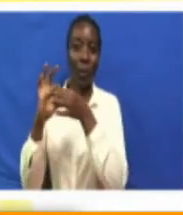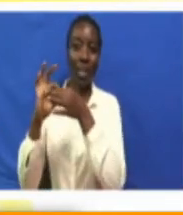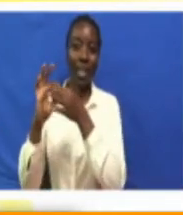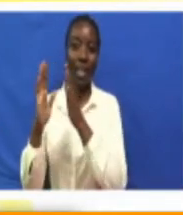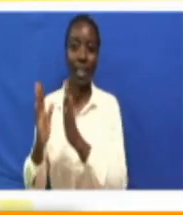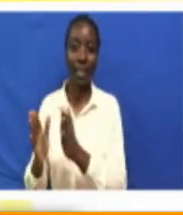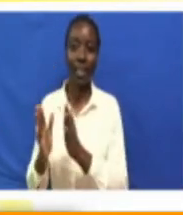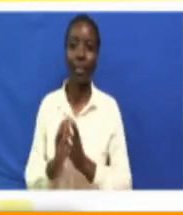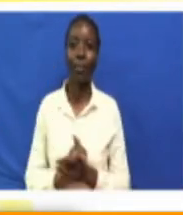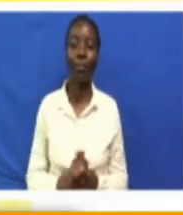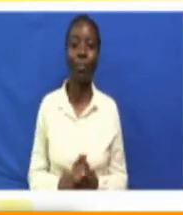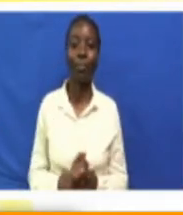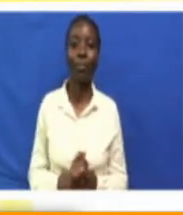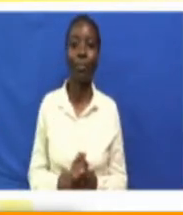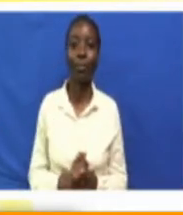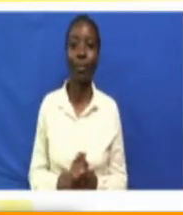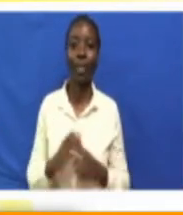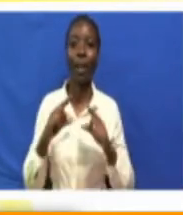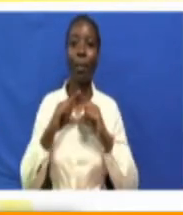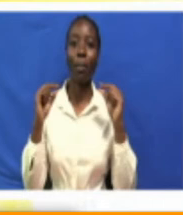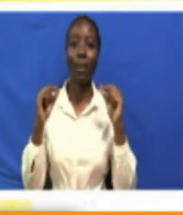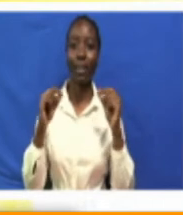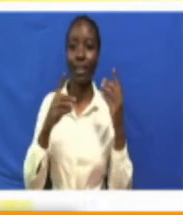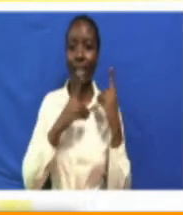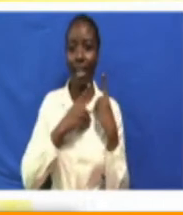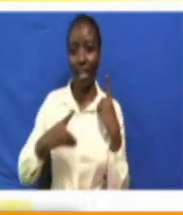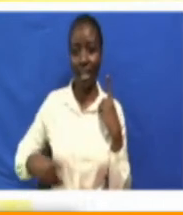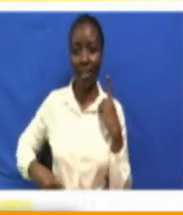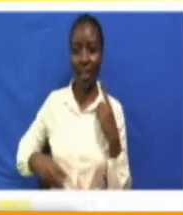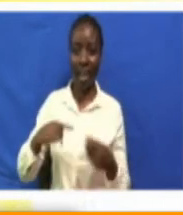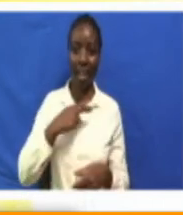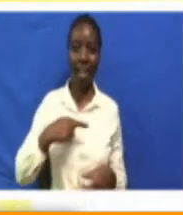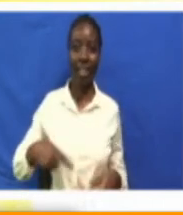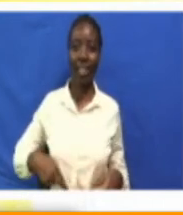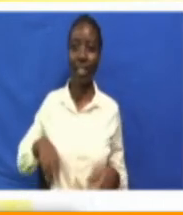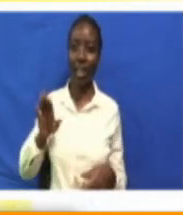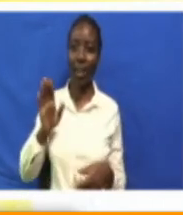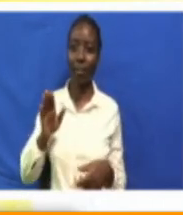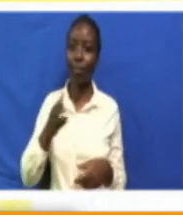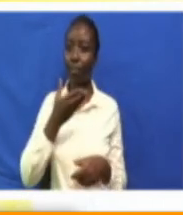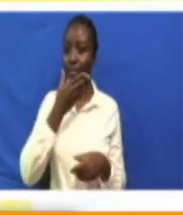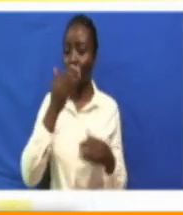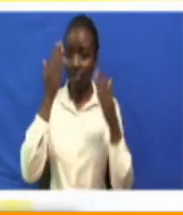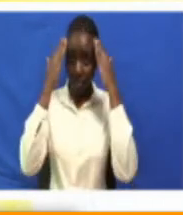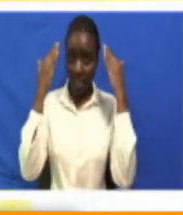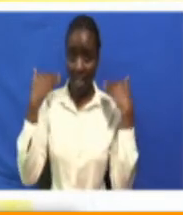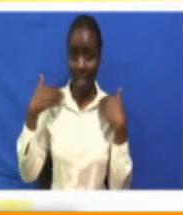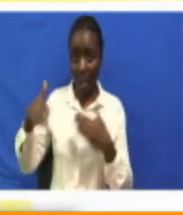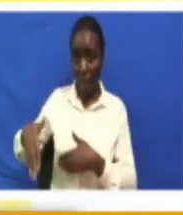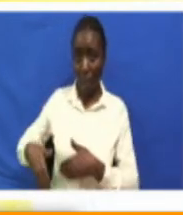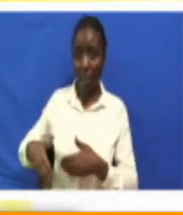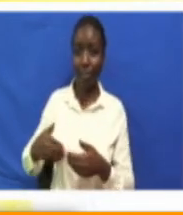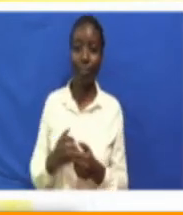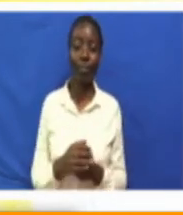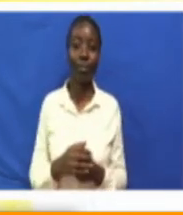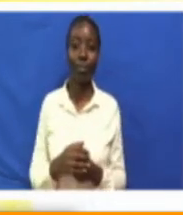procreator who is deacons religious men and women distinguished